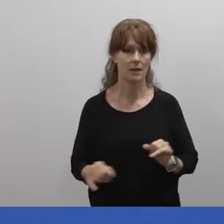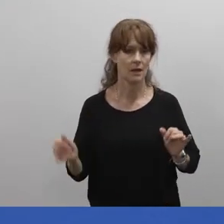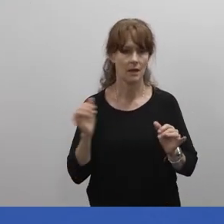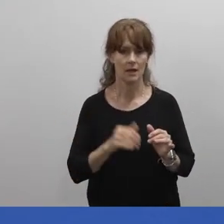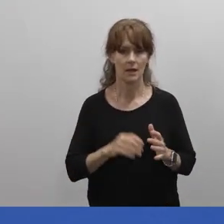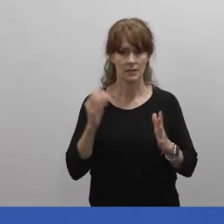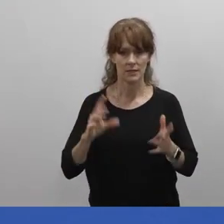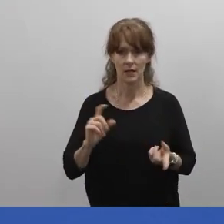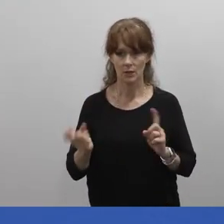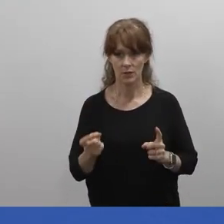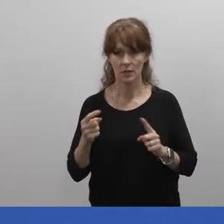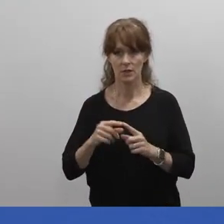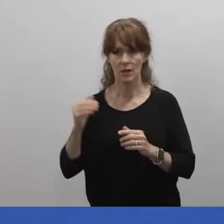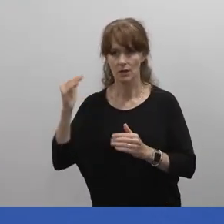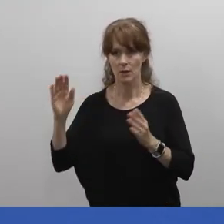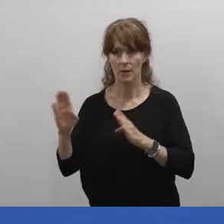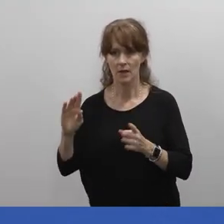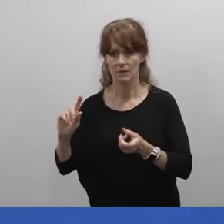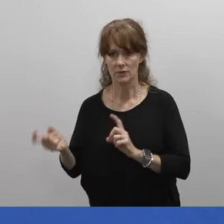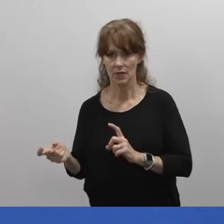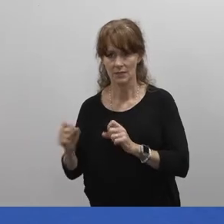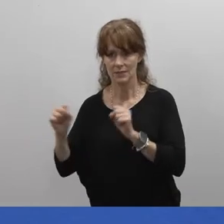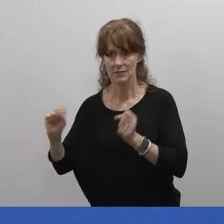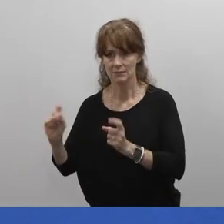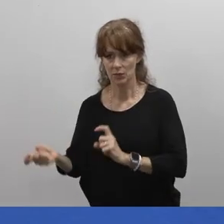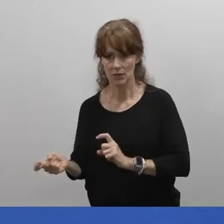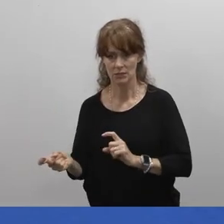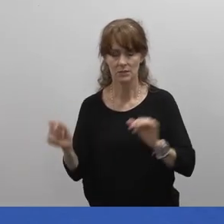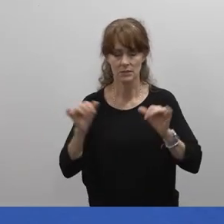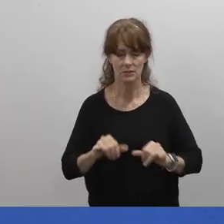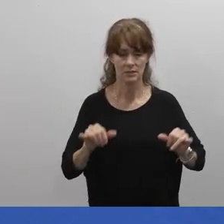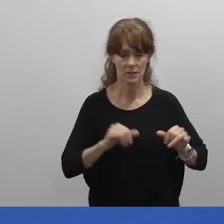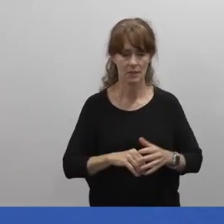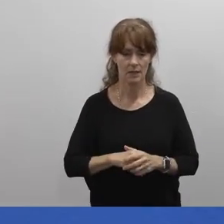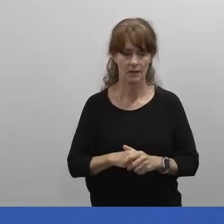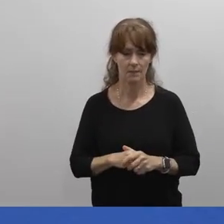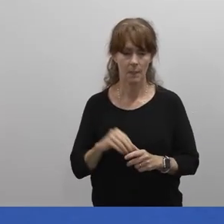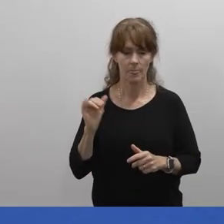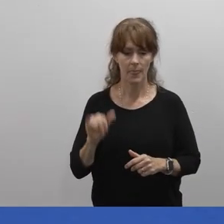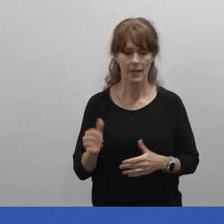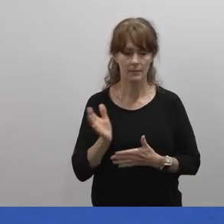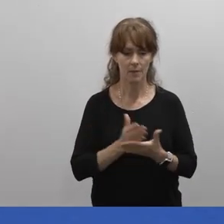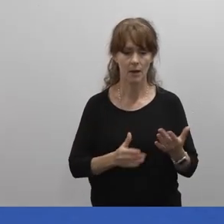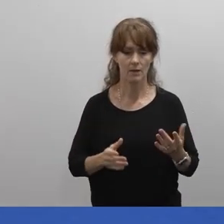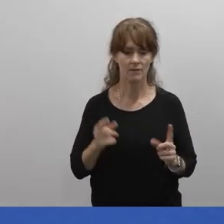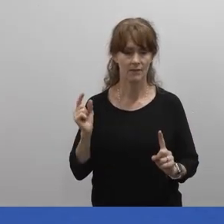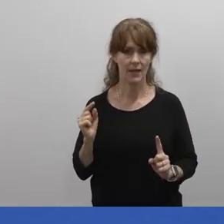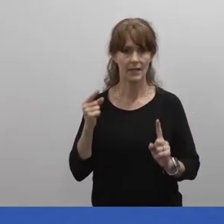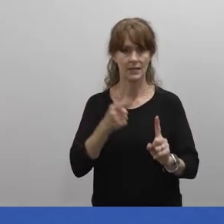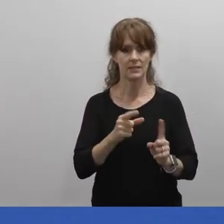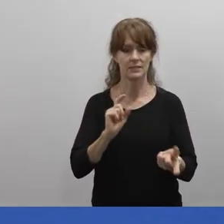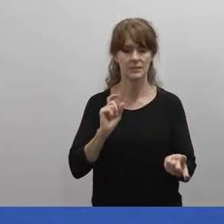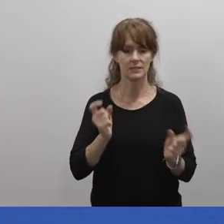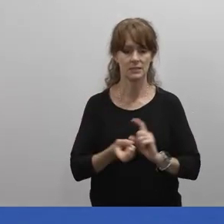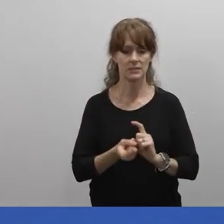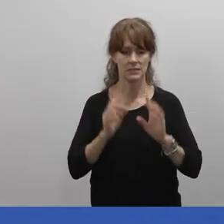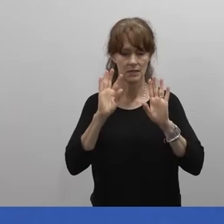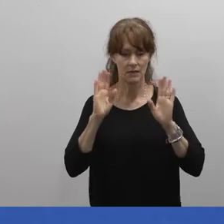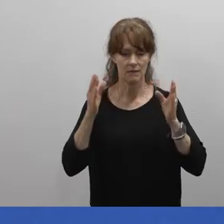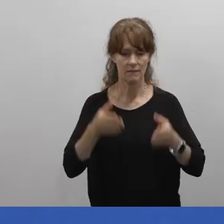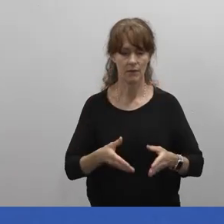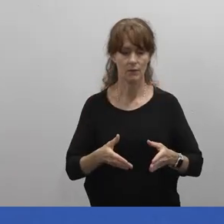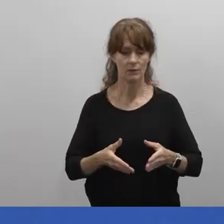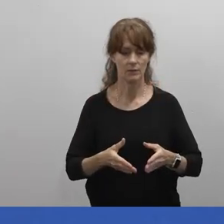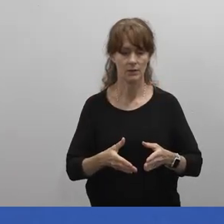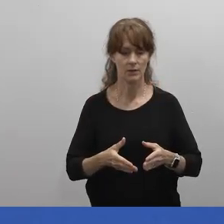student outcomes don't change until adult behavior in the system changes. And that's part of that intentional shifting and focus